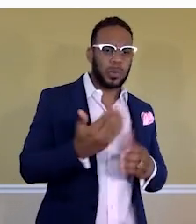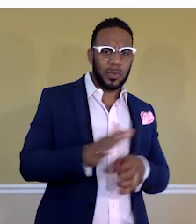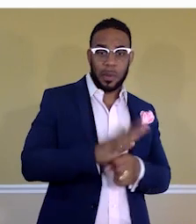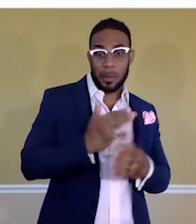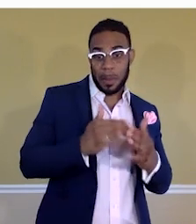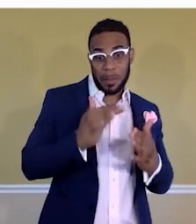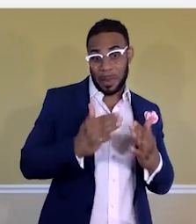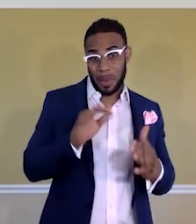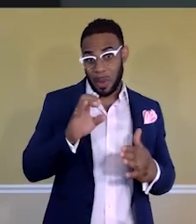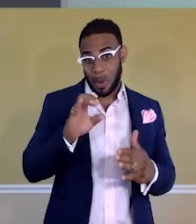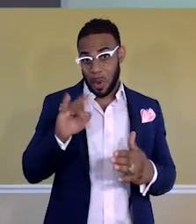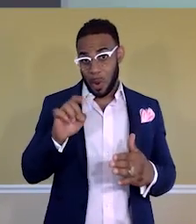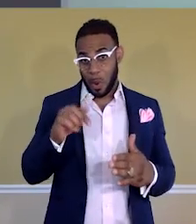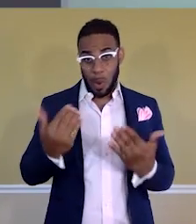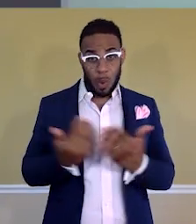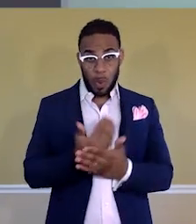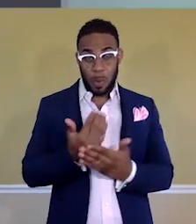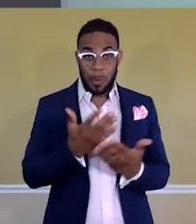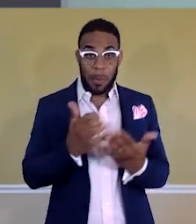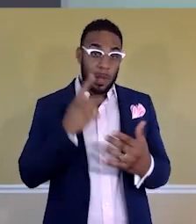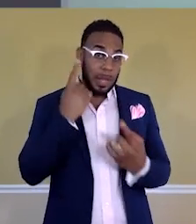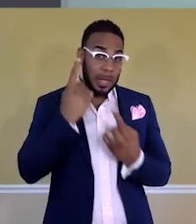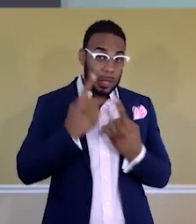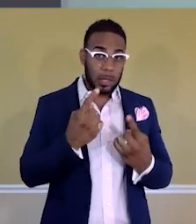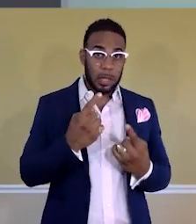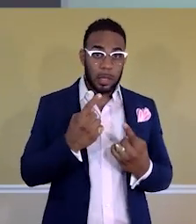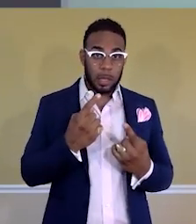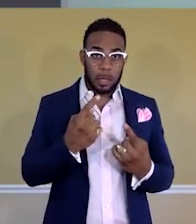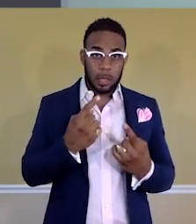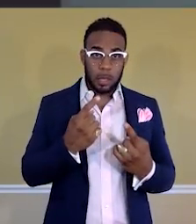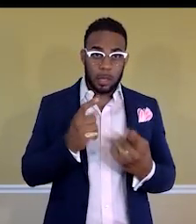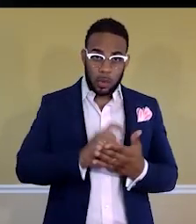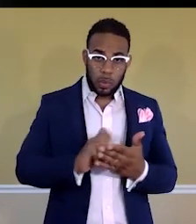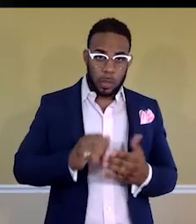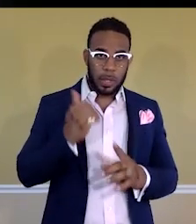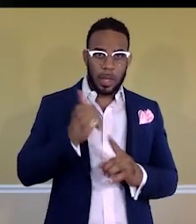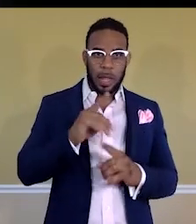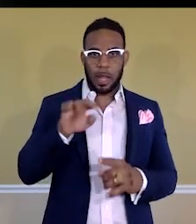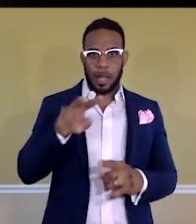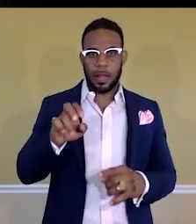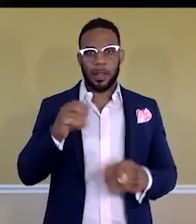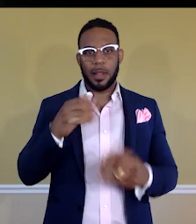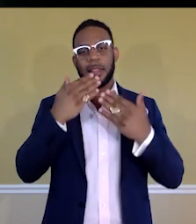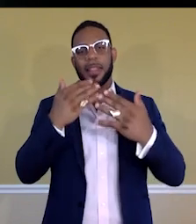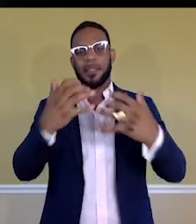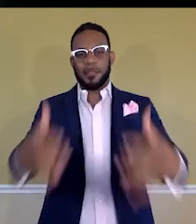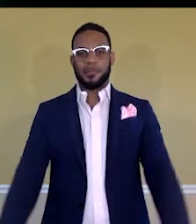you're a coder newbie? Well, maybe you should consider journaling as a dev. Thank you.